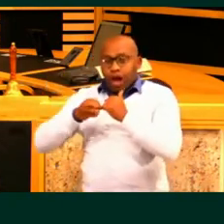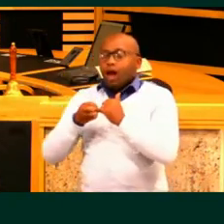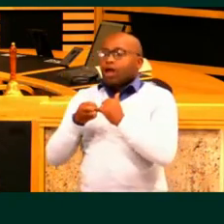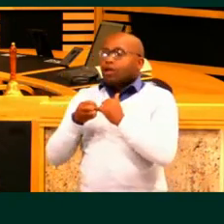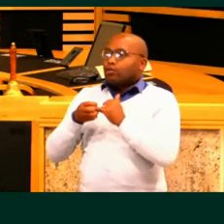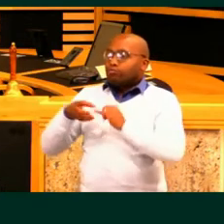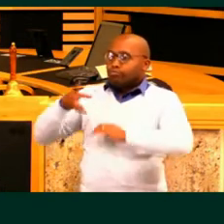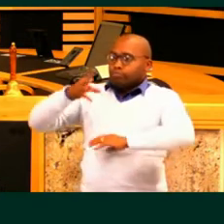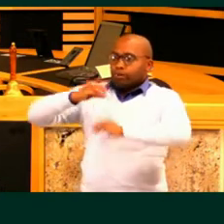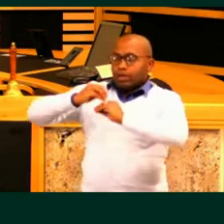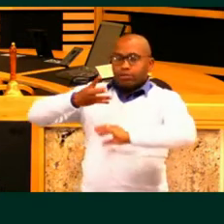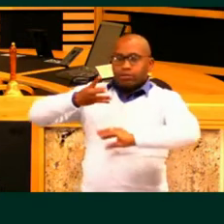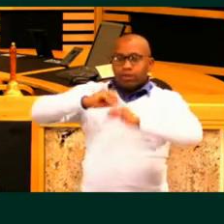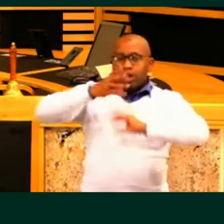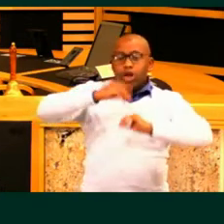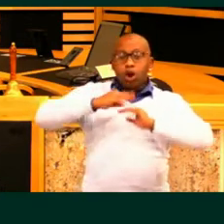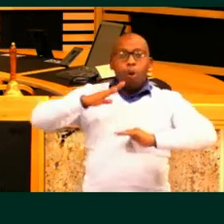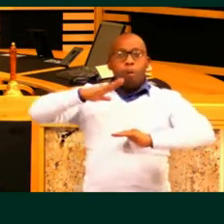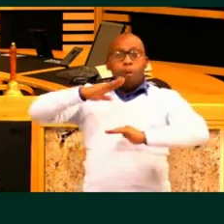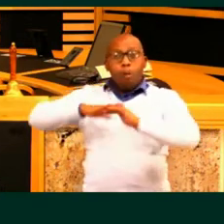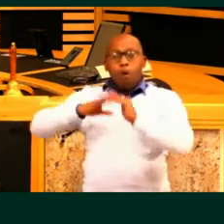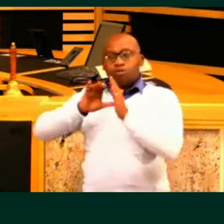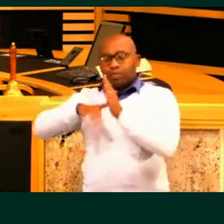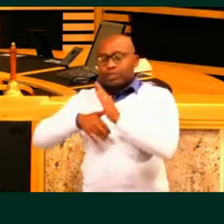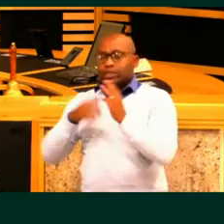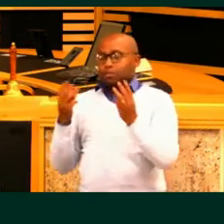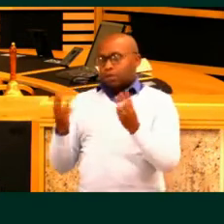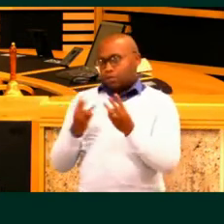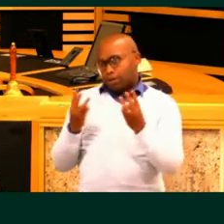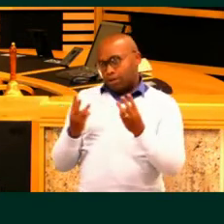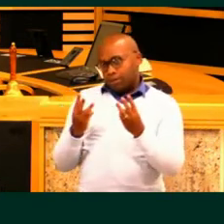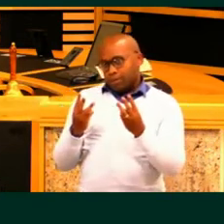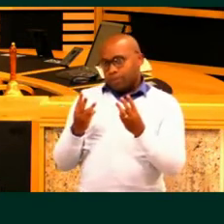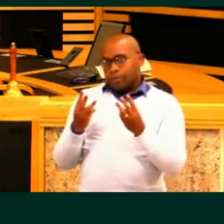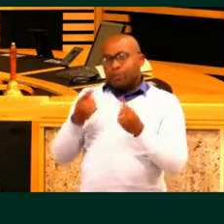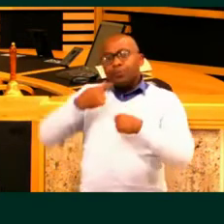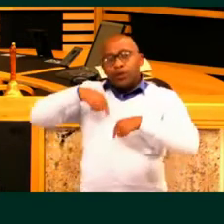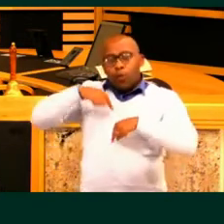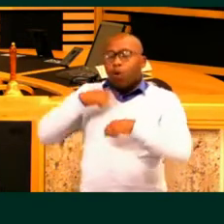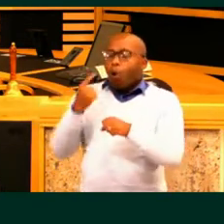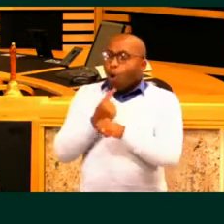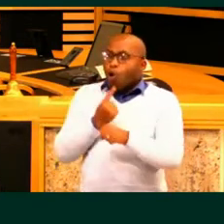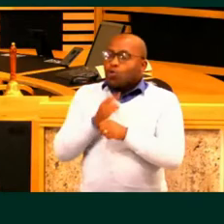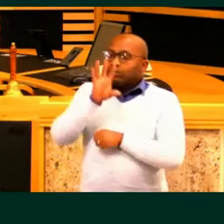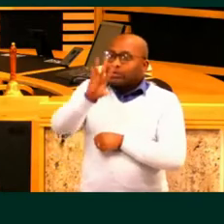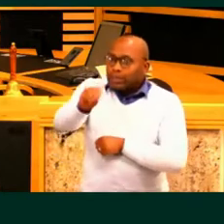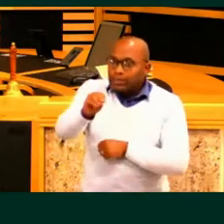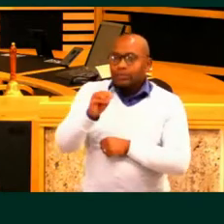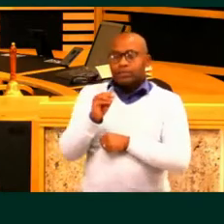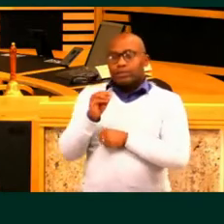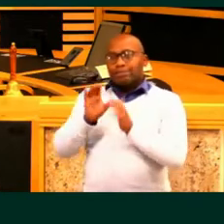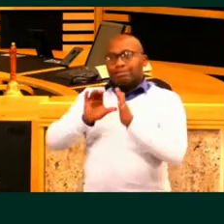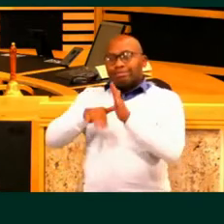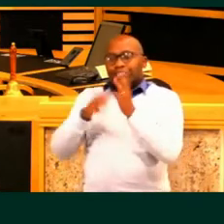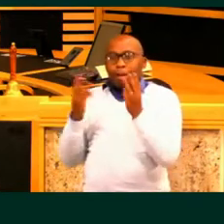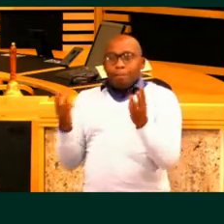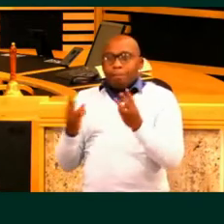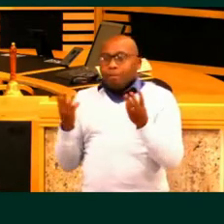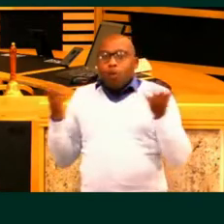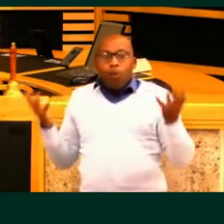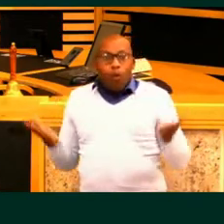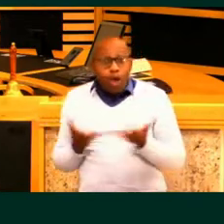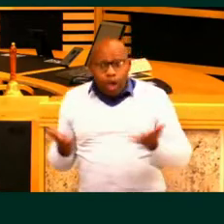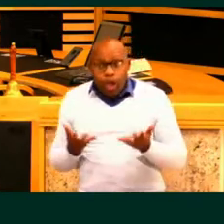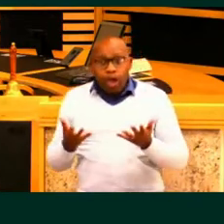whenever must be clear where are we as women where where are we as people with disabilities so this government is not